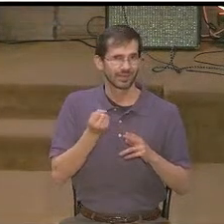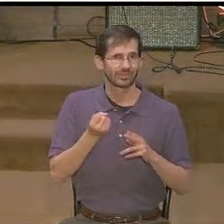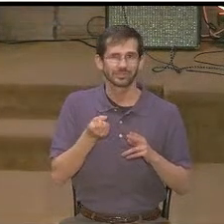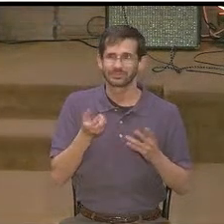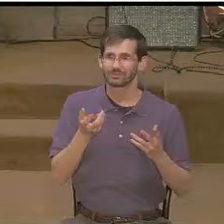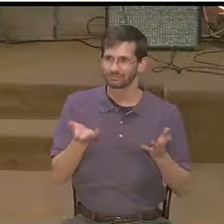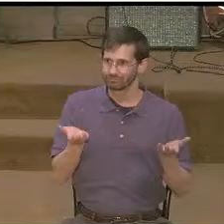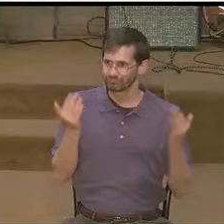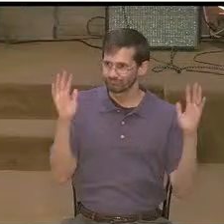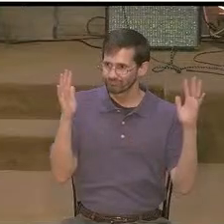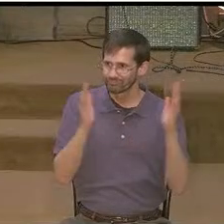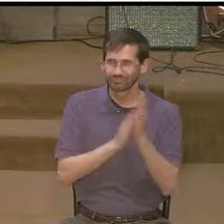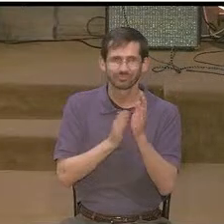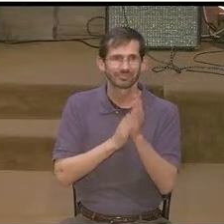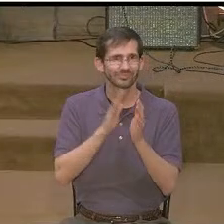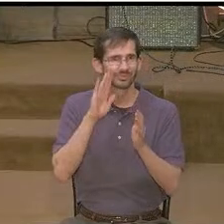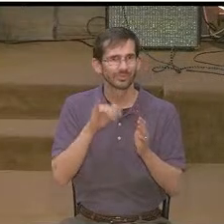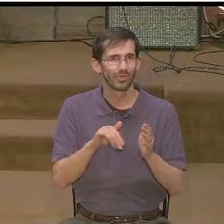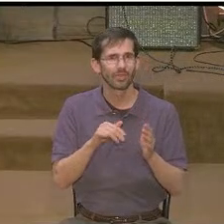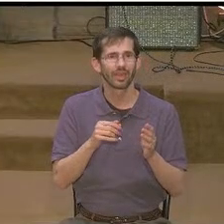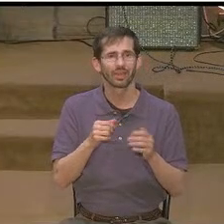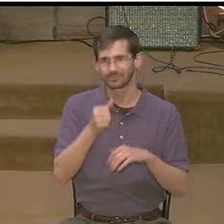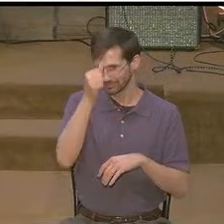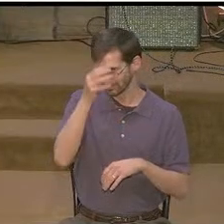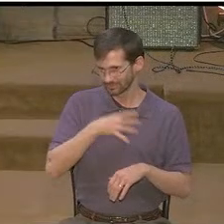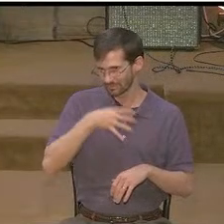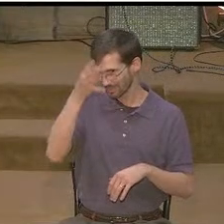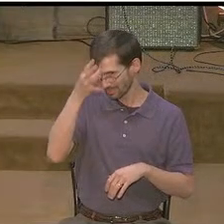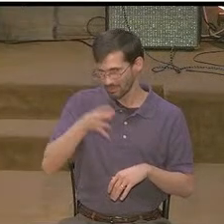already know. Saturday, April 6th, the men's breakfast.